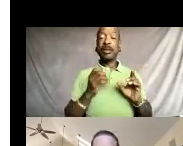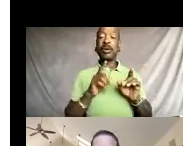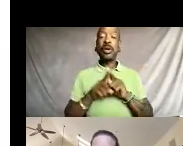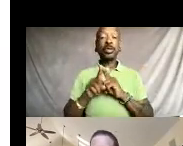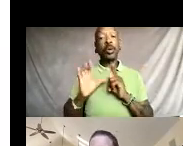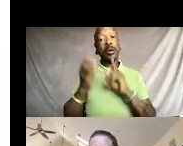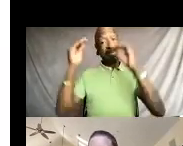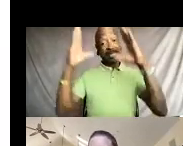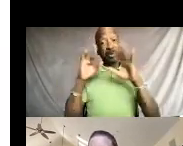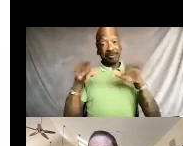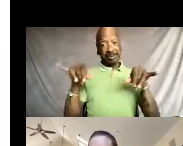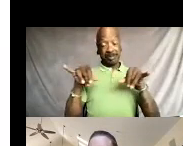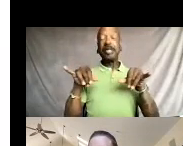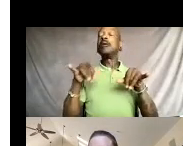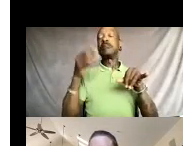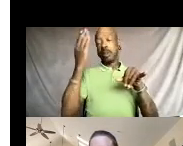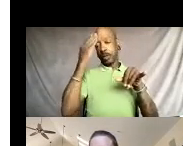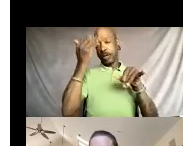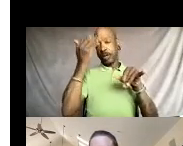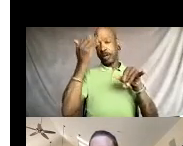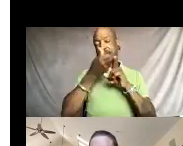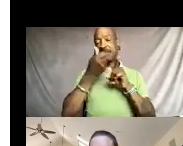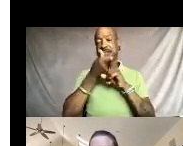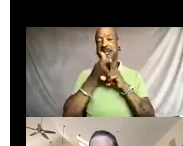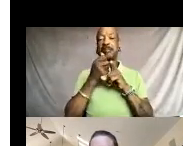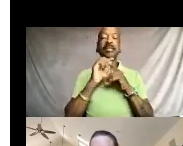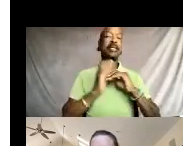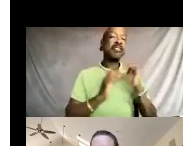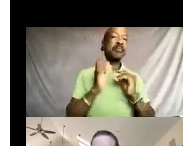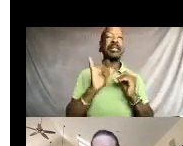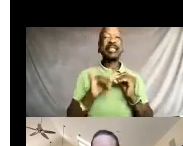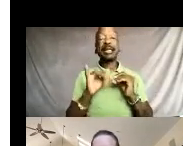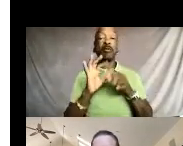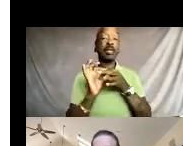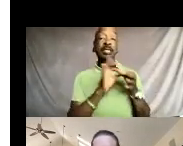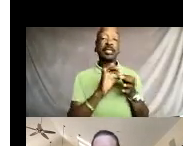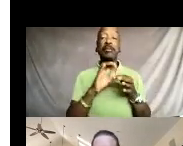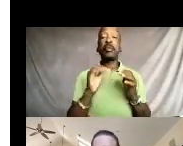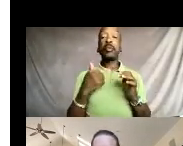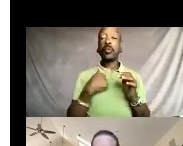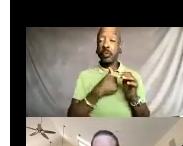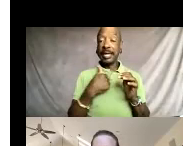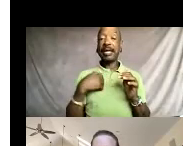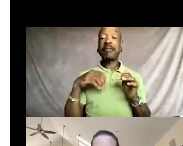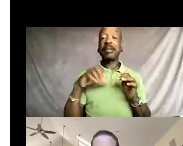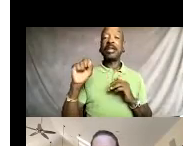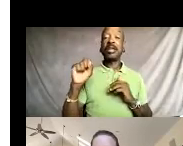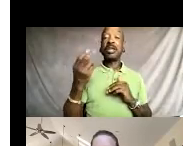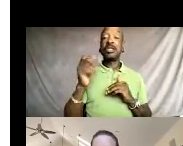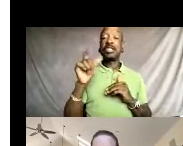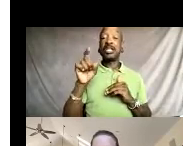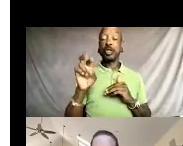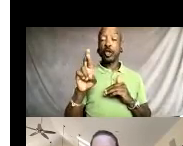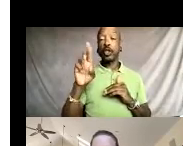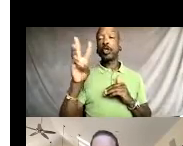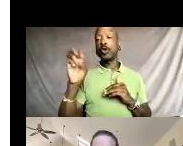are largely aware of themselves being nested in a web of relationships. We have Shelterwood, a queer and trans BIPOC-led